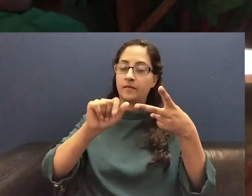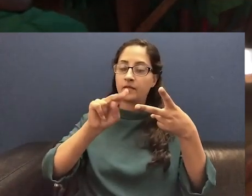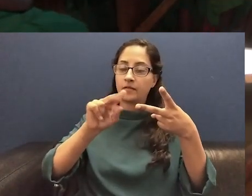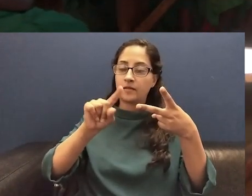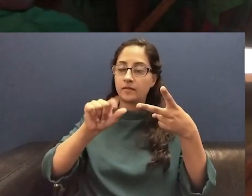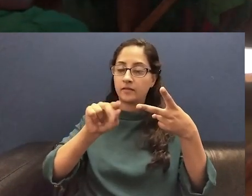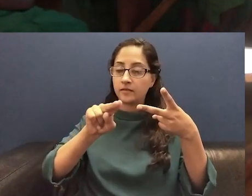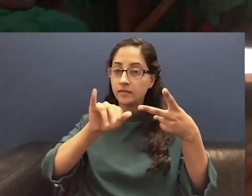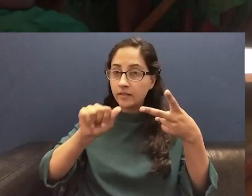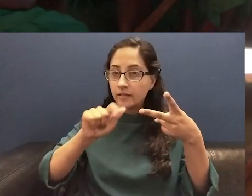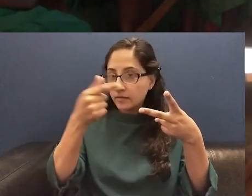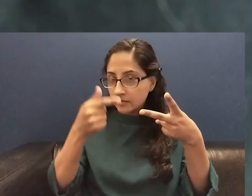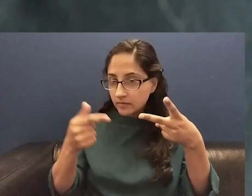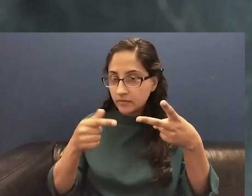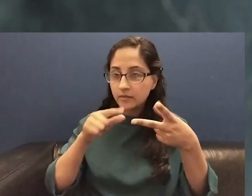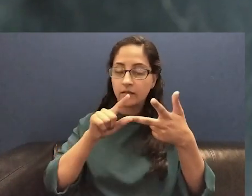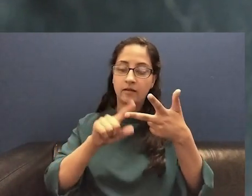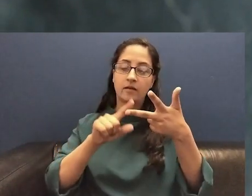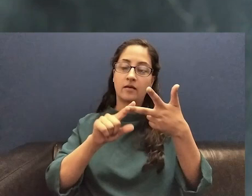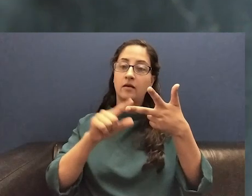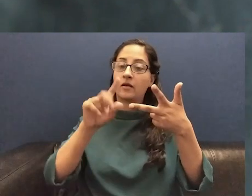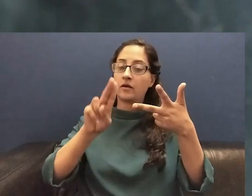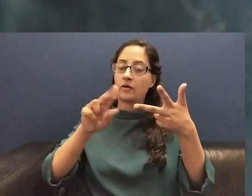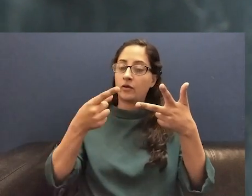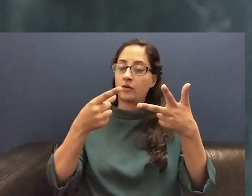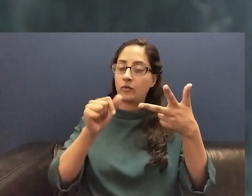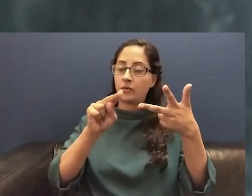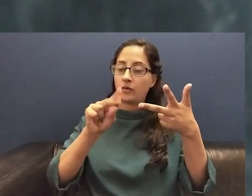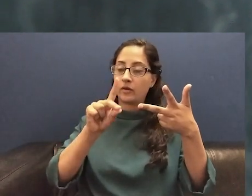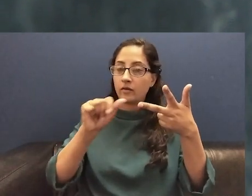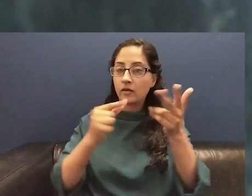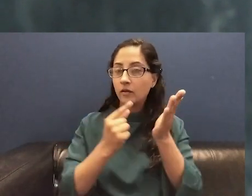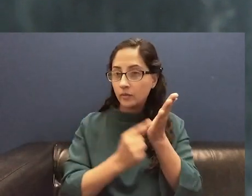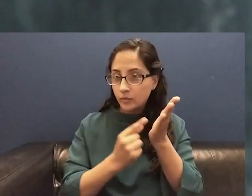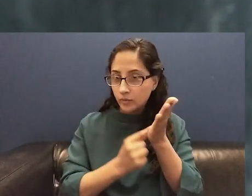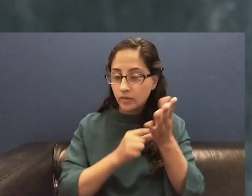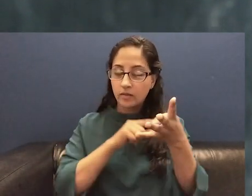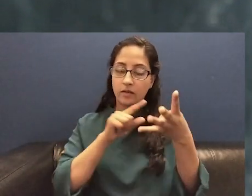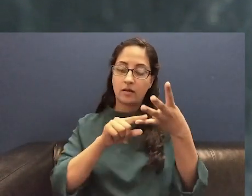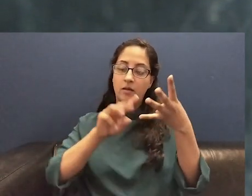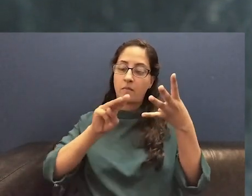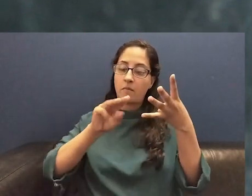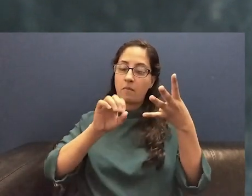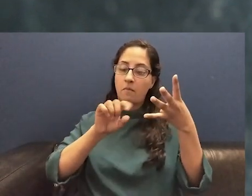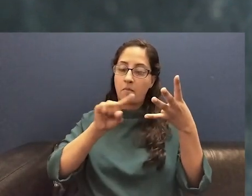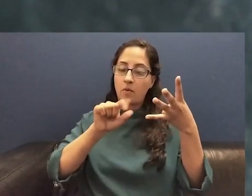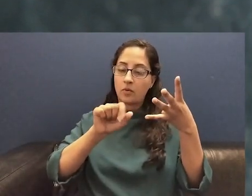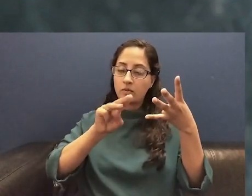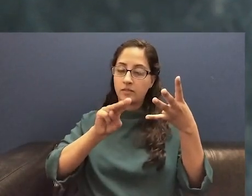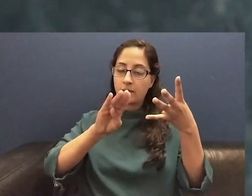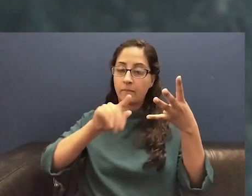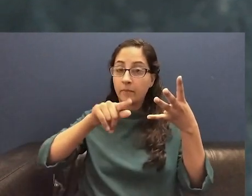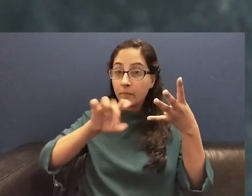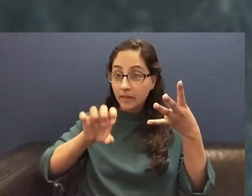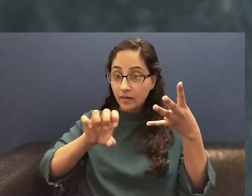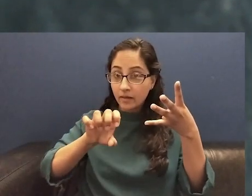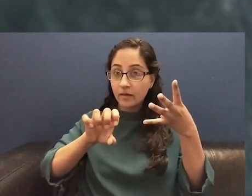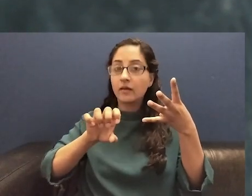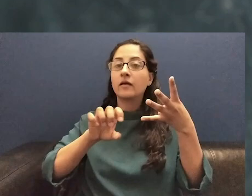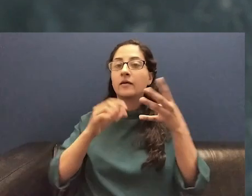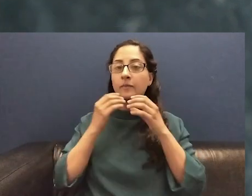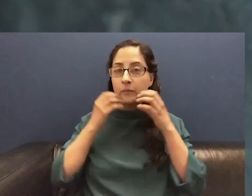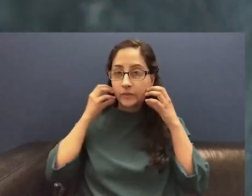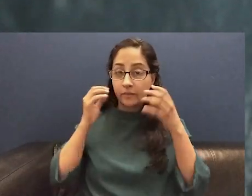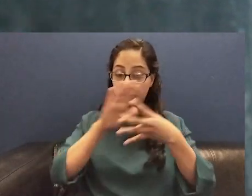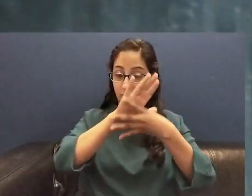both at Aga Khan Foundation, but also through the Aga Khan schools system, and of course the Aga Khan University.